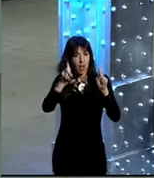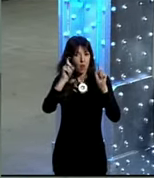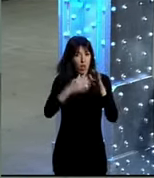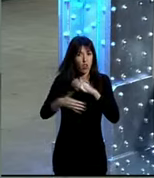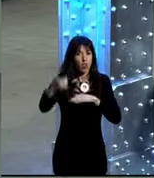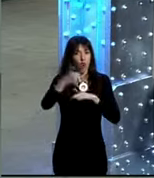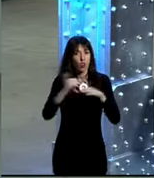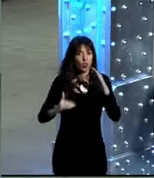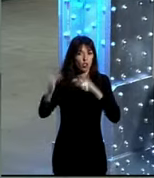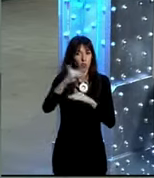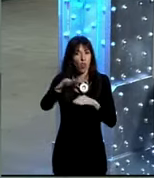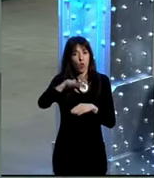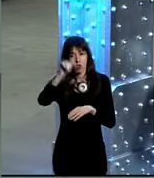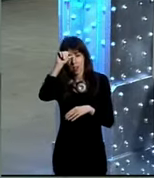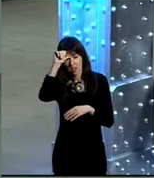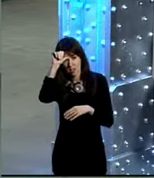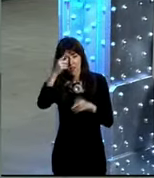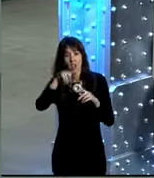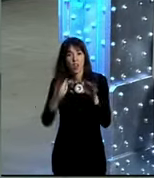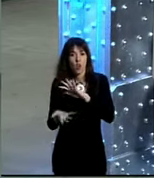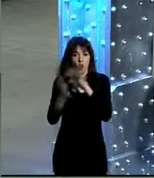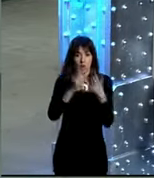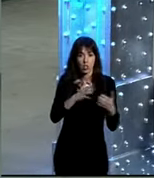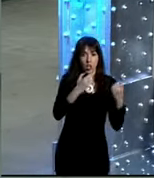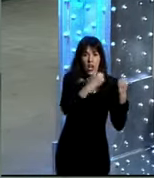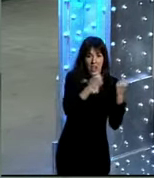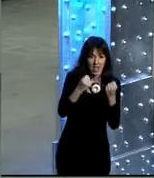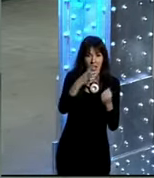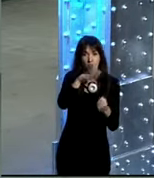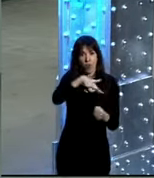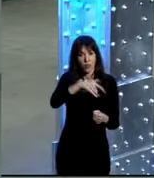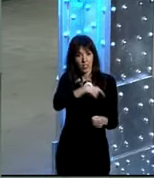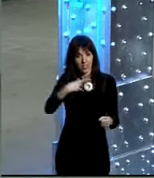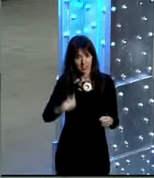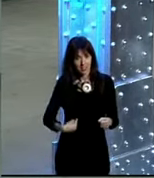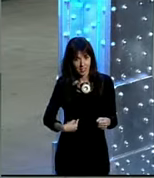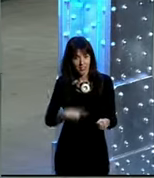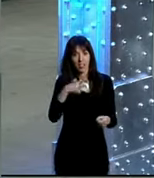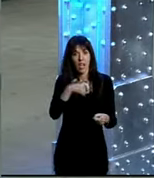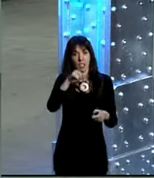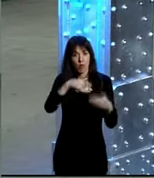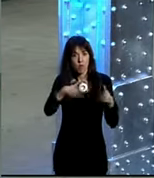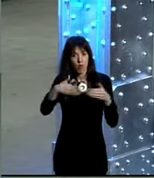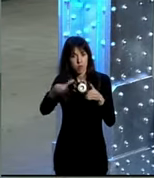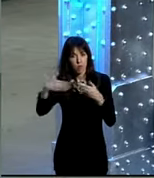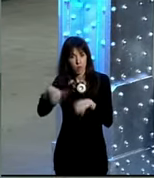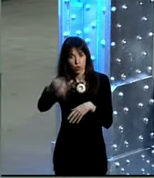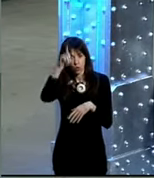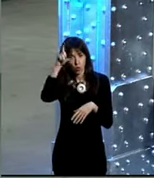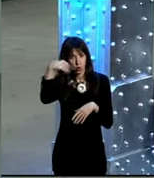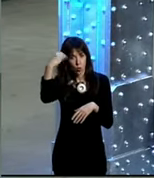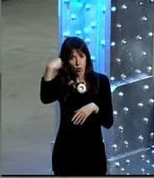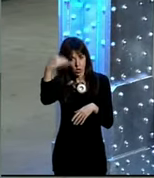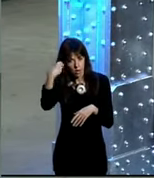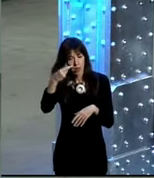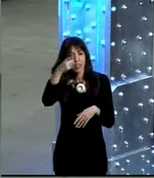China, and opening up new markets in Tunisia. And we got 128 gigabytes of